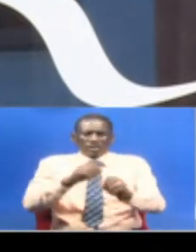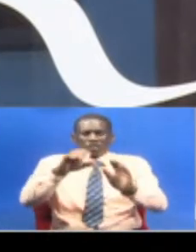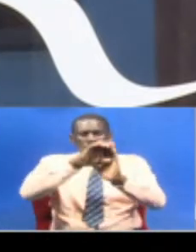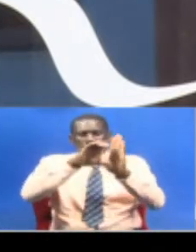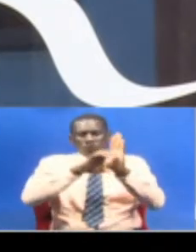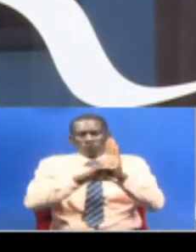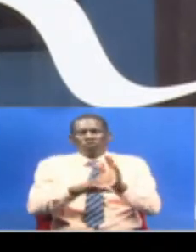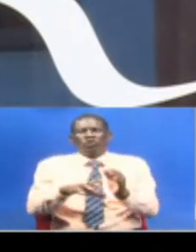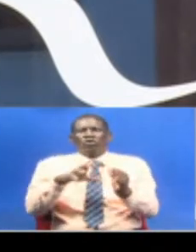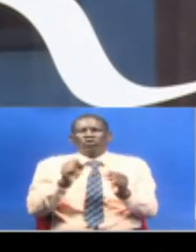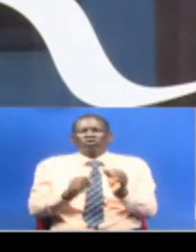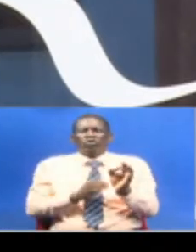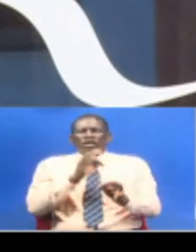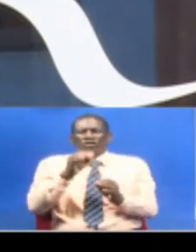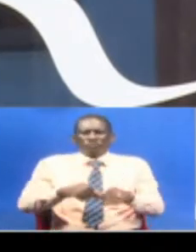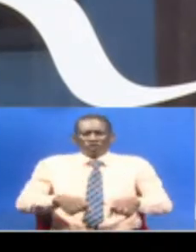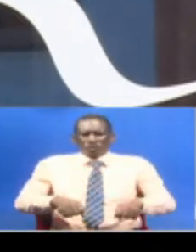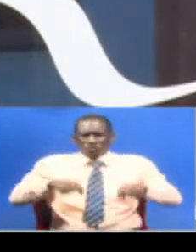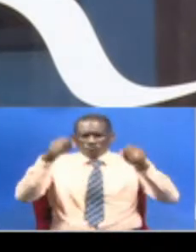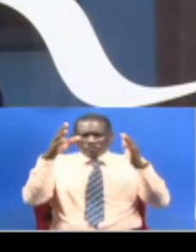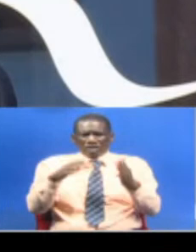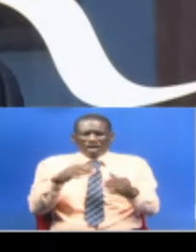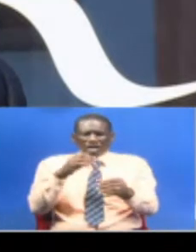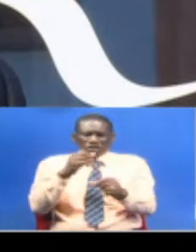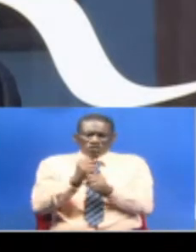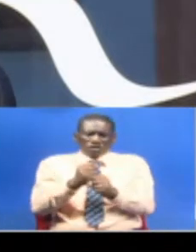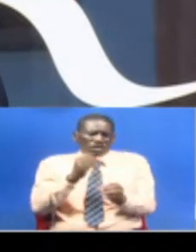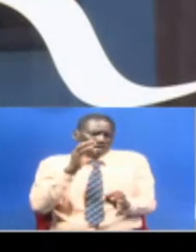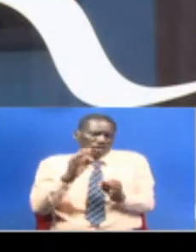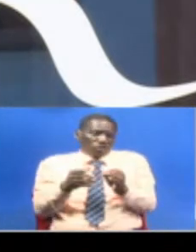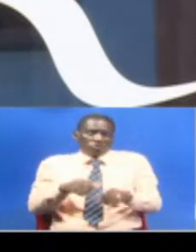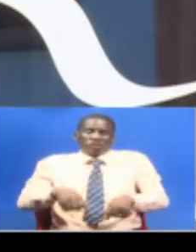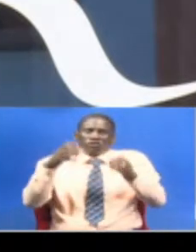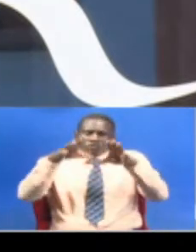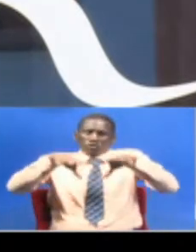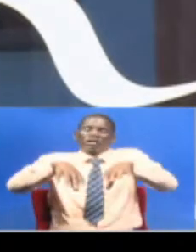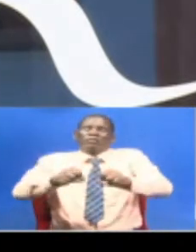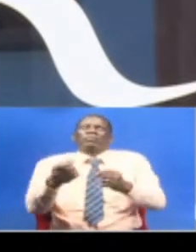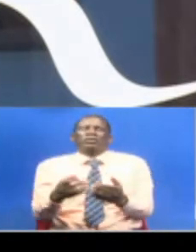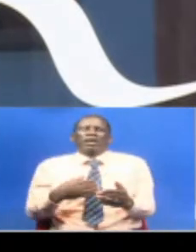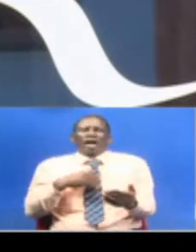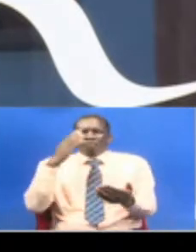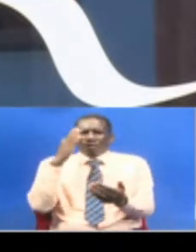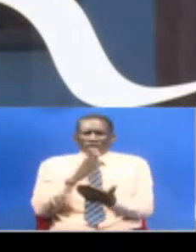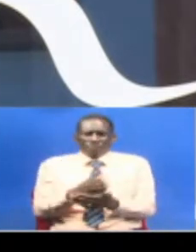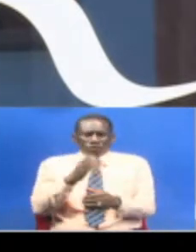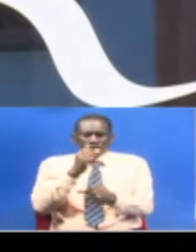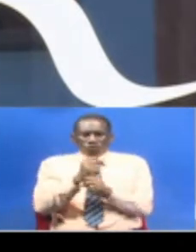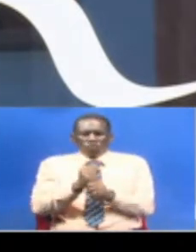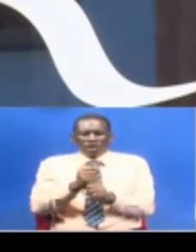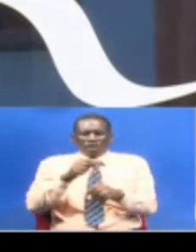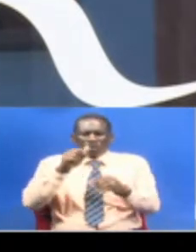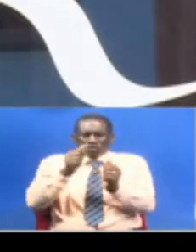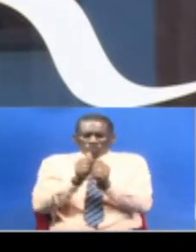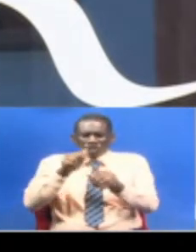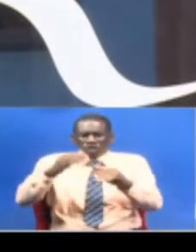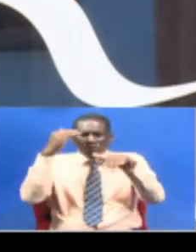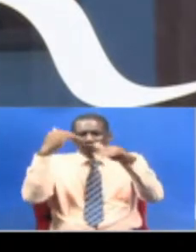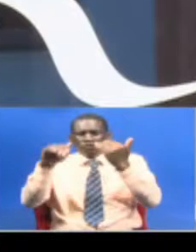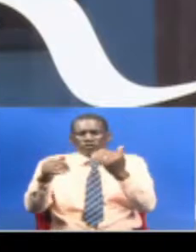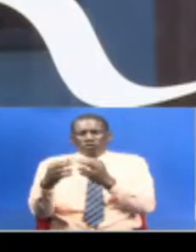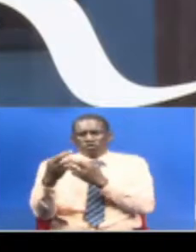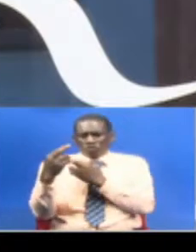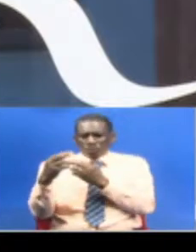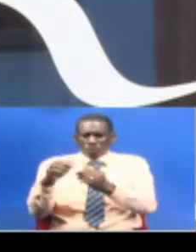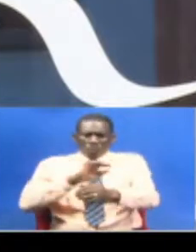So when the officers are carrying out, if at all they are officers, I believe they will be working within their professional mandate, and they should be